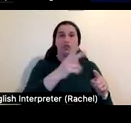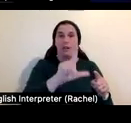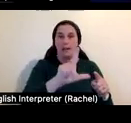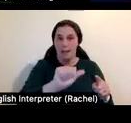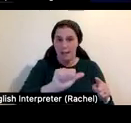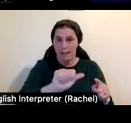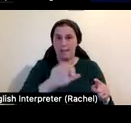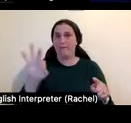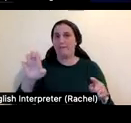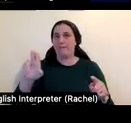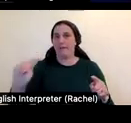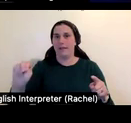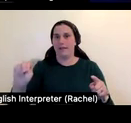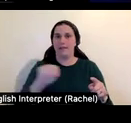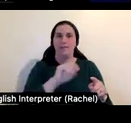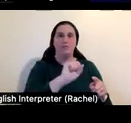Schlafen.